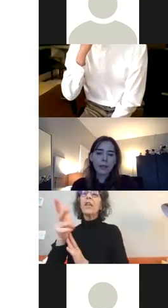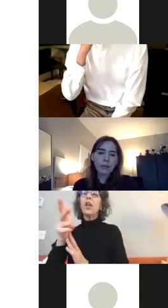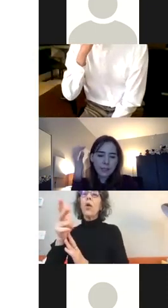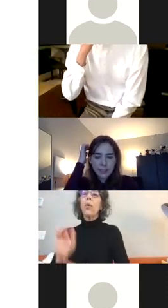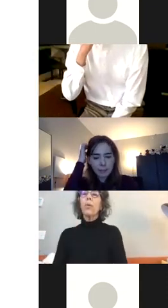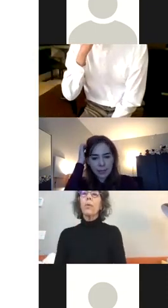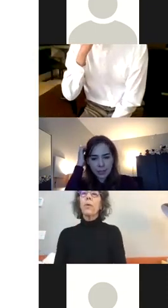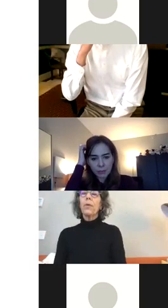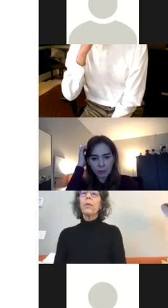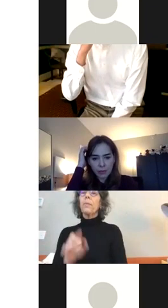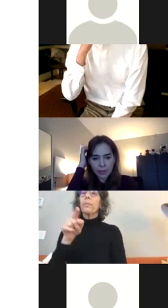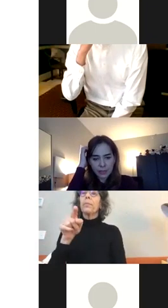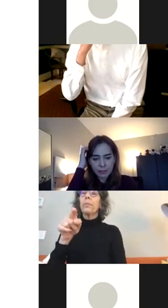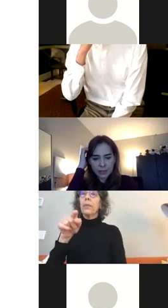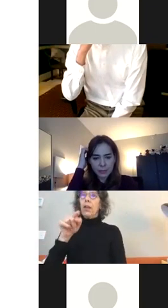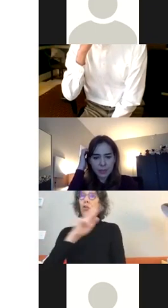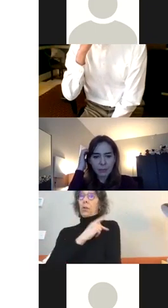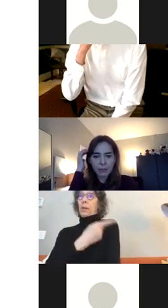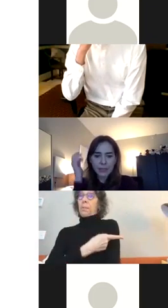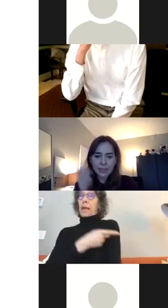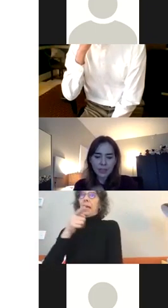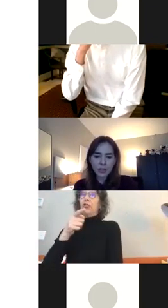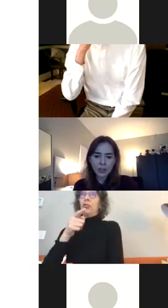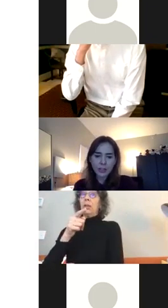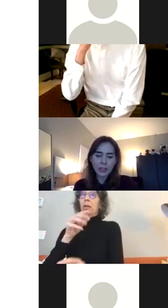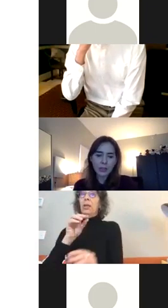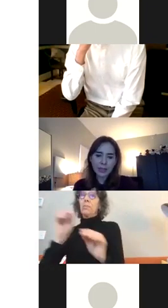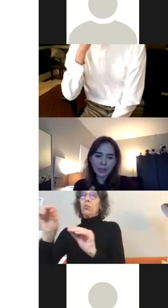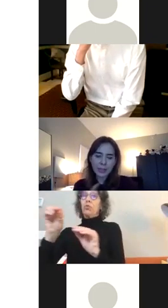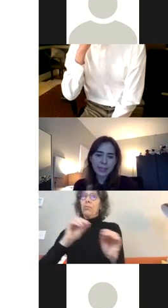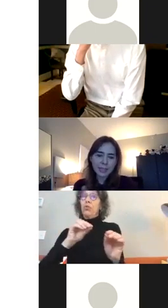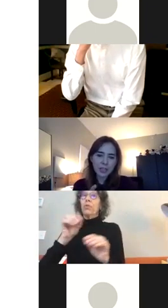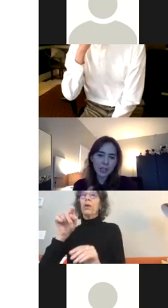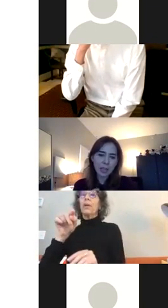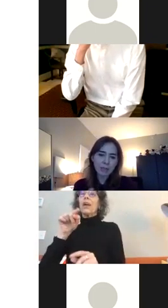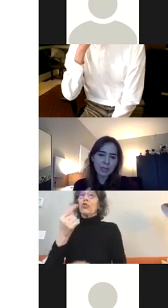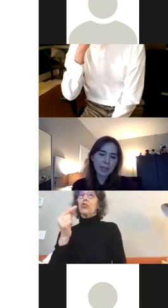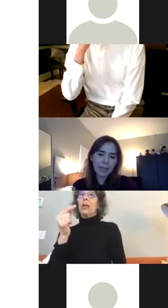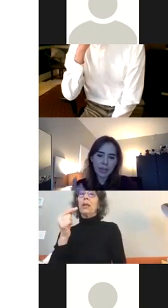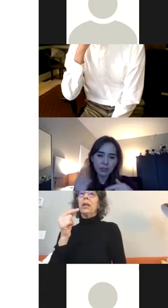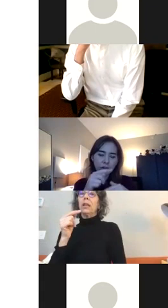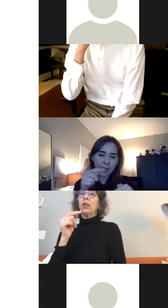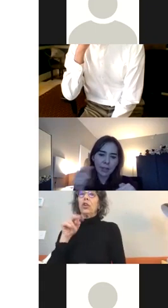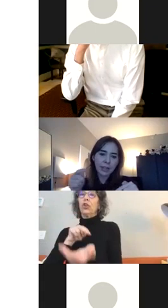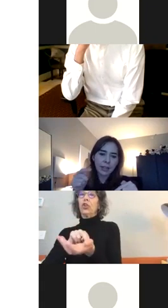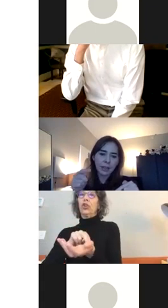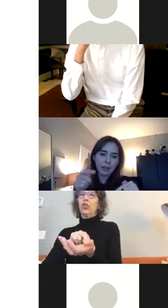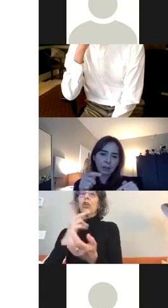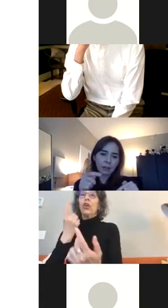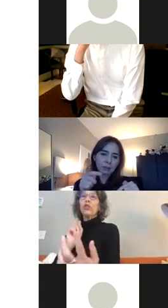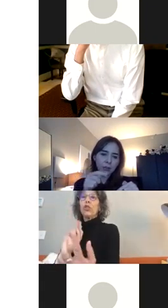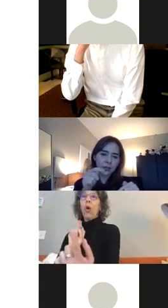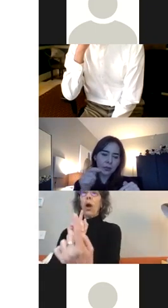Okay, so this is the patient moving, it's a bit sped up. So this is a nurse. So as you can see, she comes and they interact